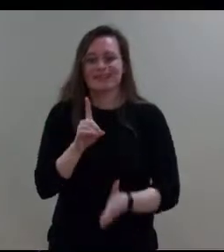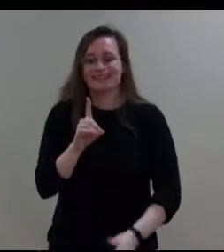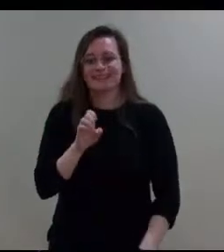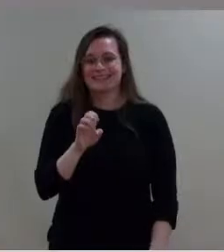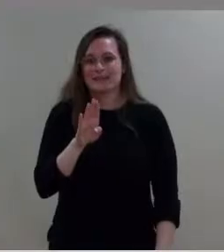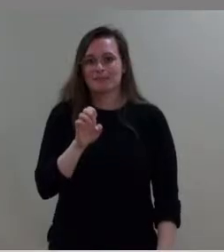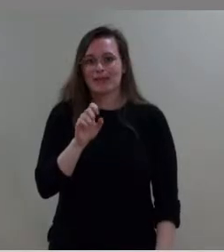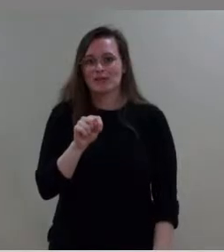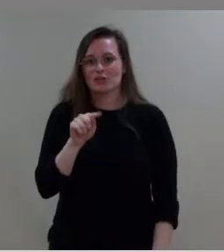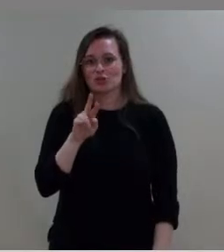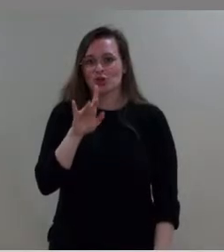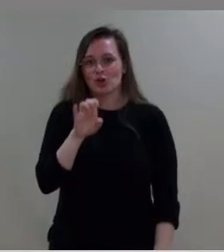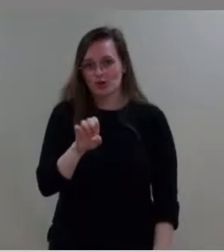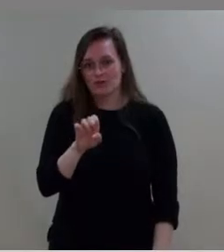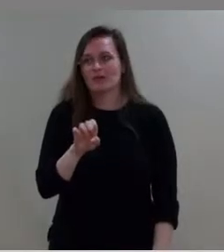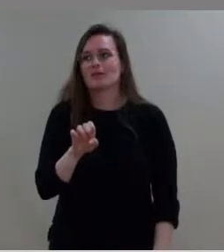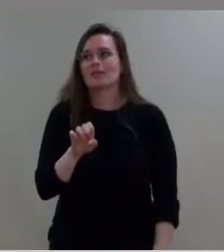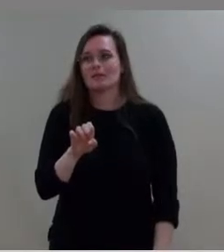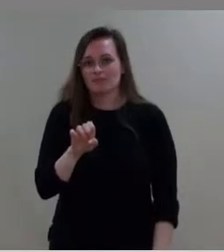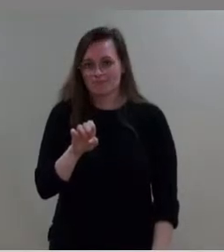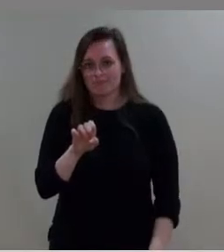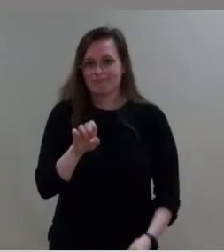follows. TBR